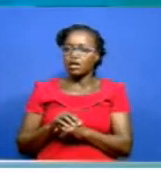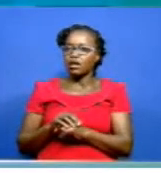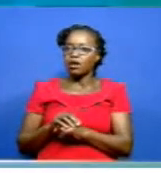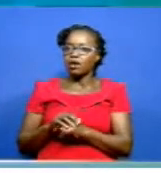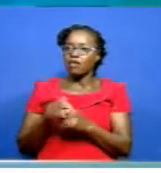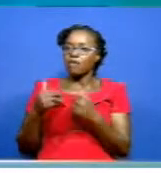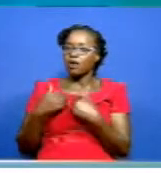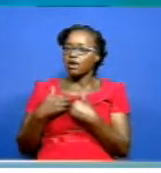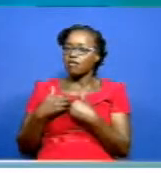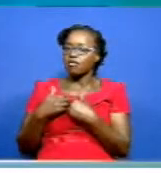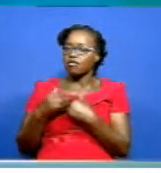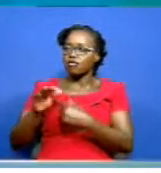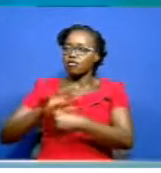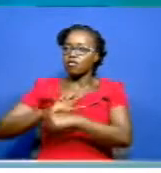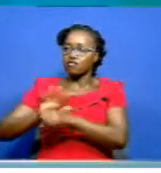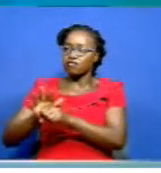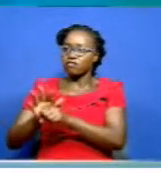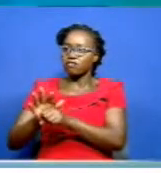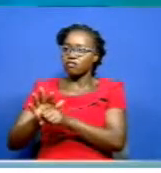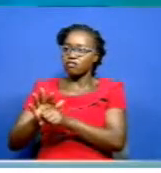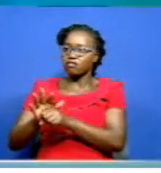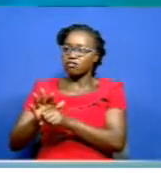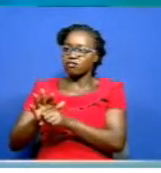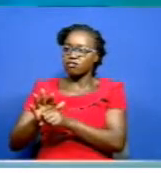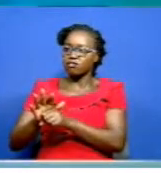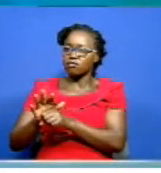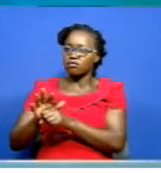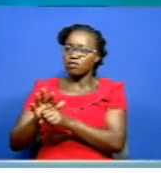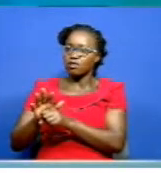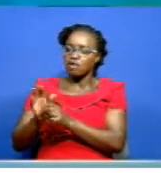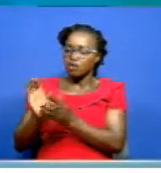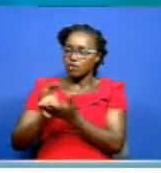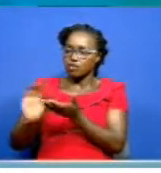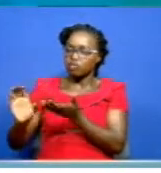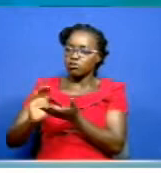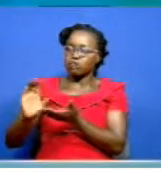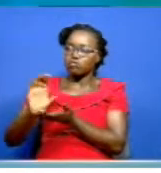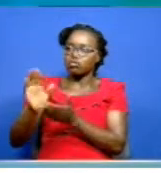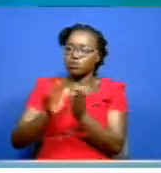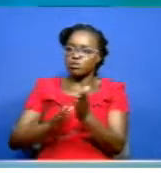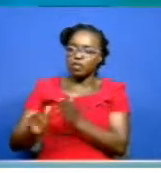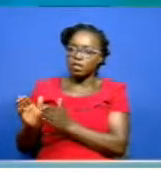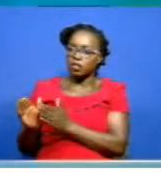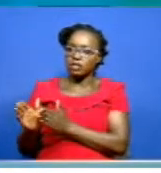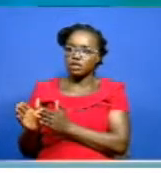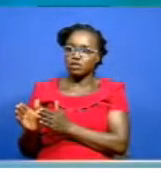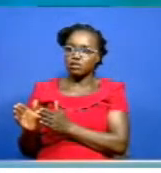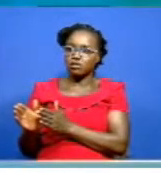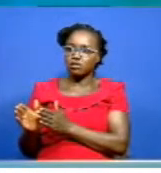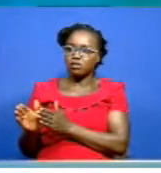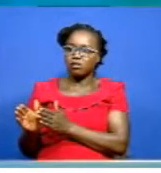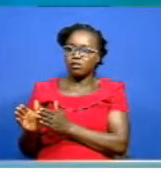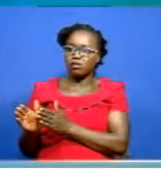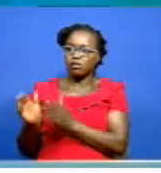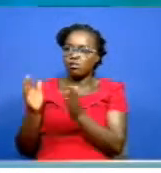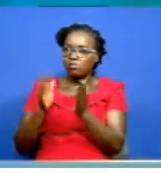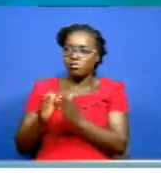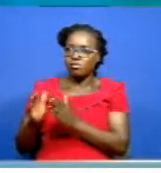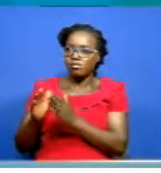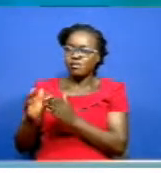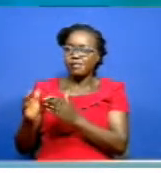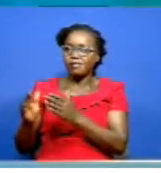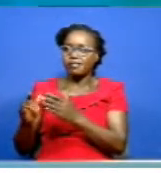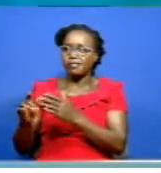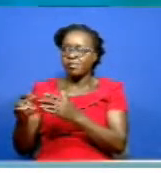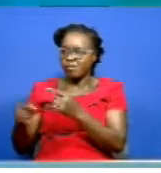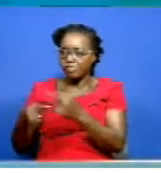concrete COVID-19 vaccine deployment plan in place. And we are planning to roll out the vaccine